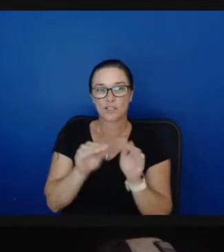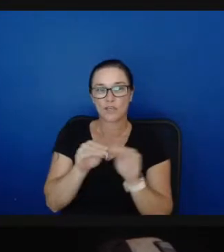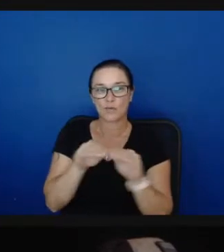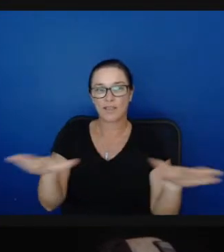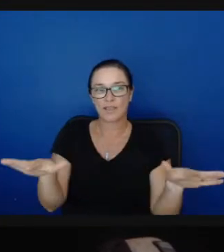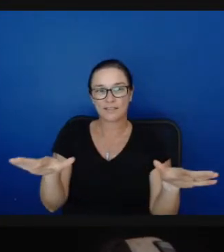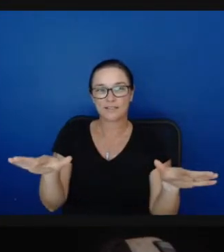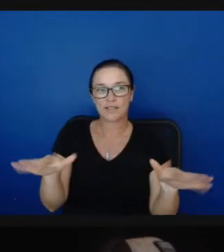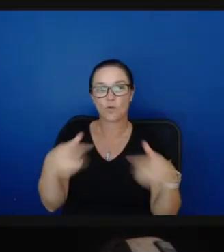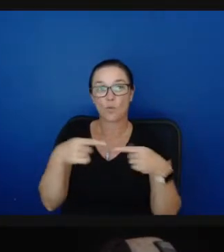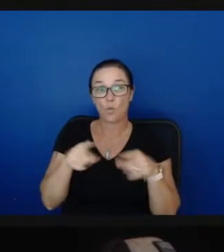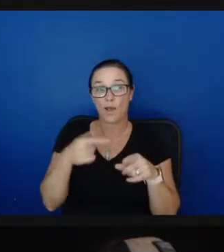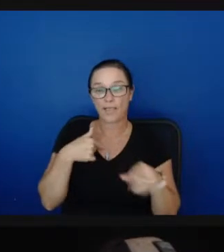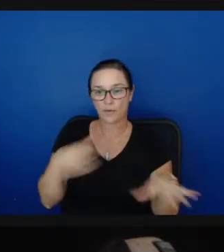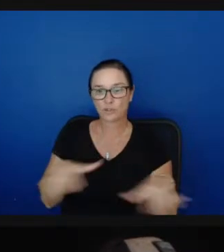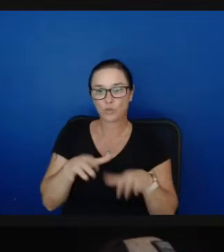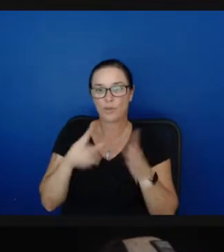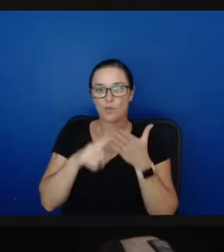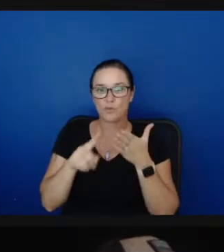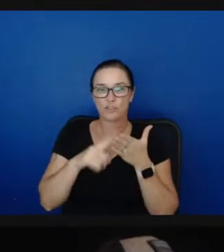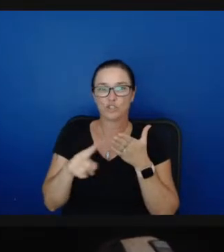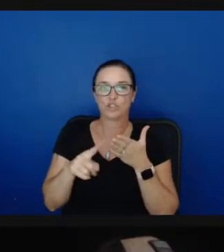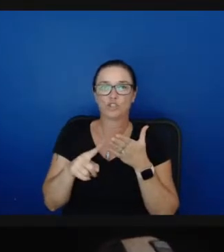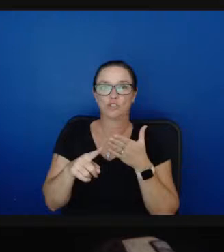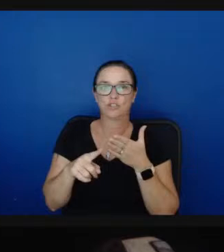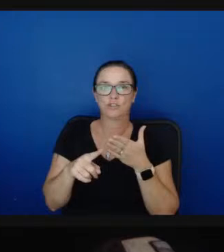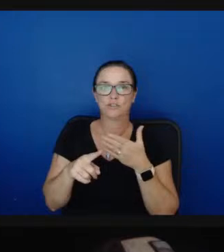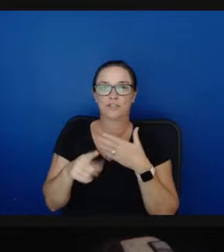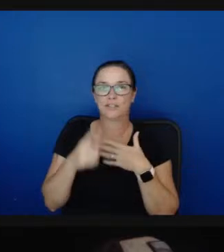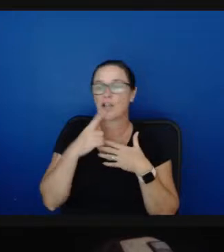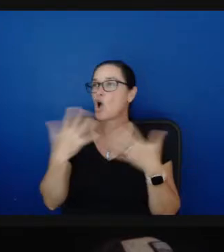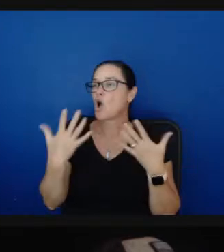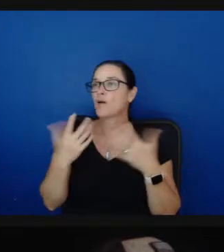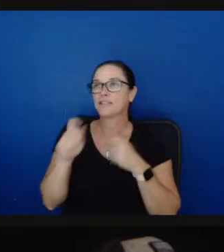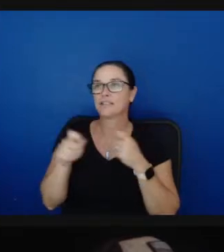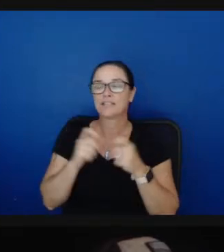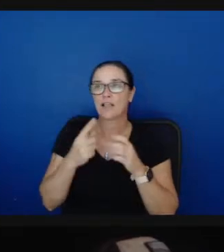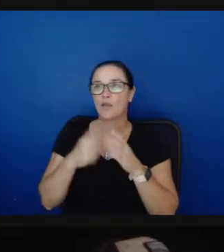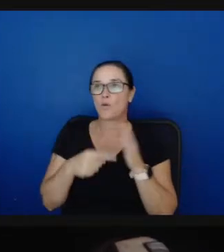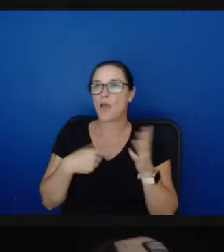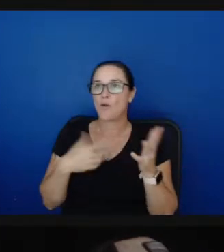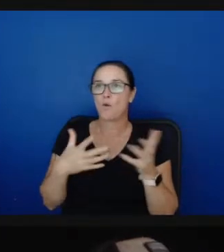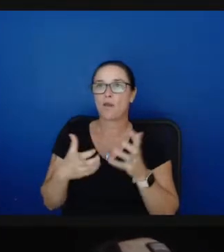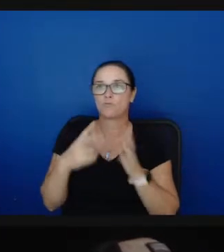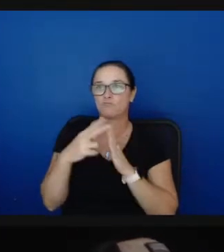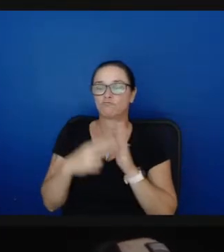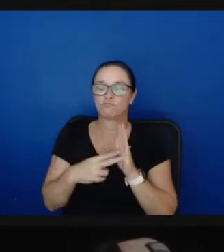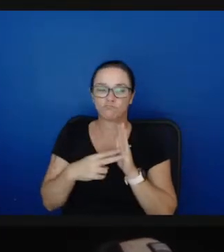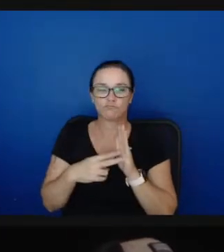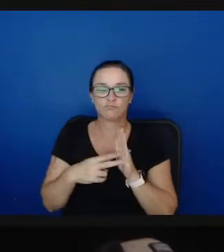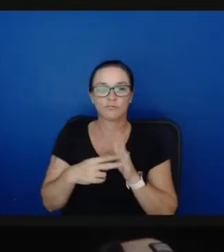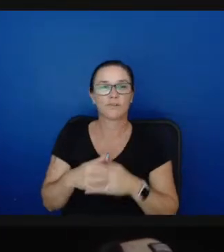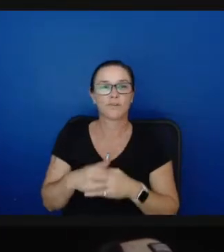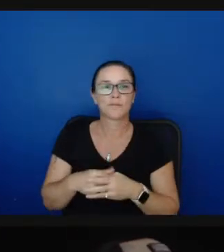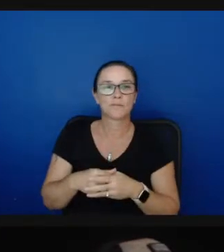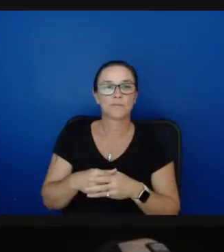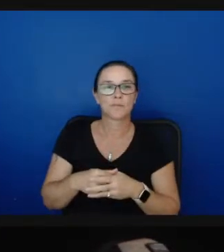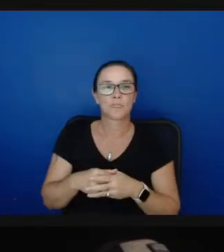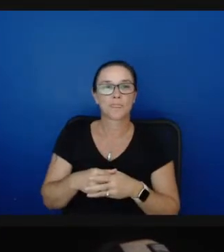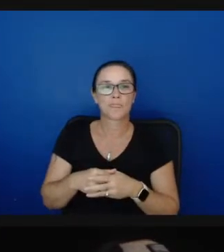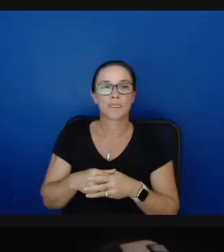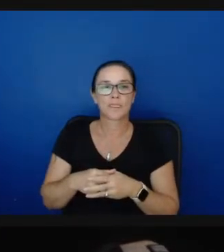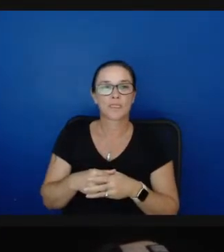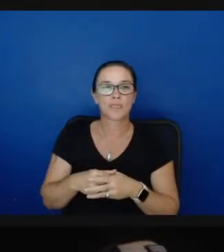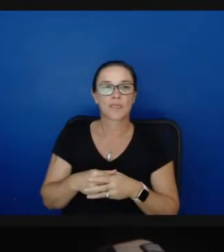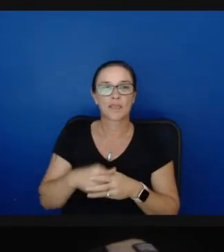publicly while I was doing that research. And it was like, oh, this is exactly what I've been looking for and why I've been going down this rabbit hole is that it's not compiled and